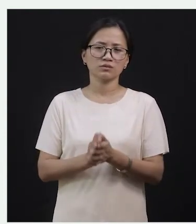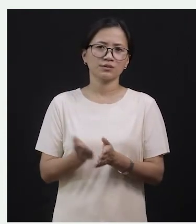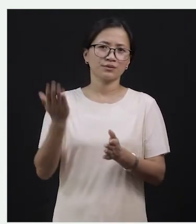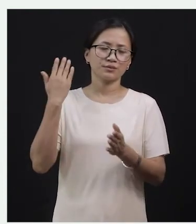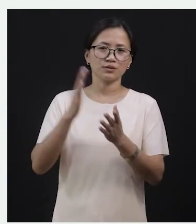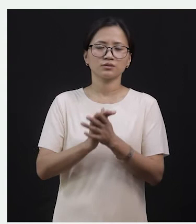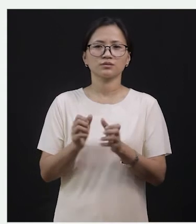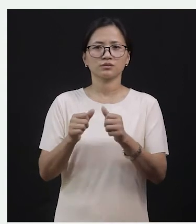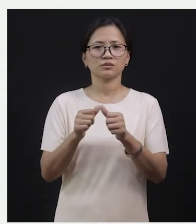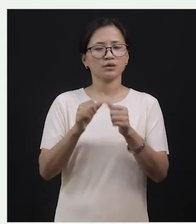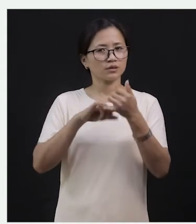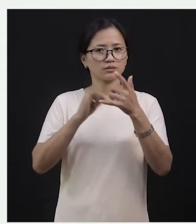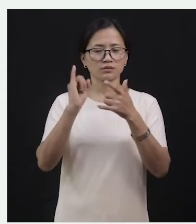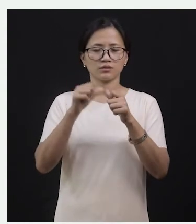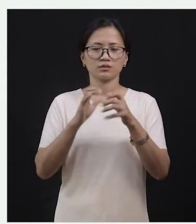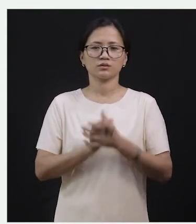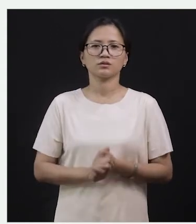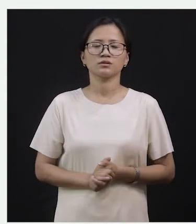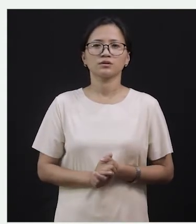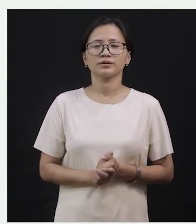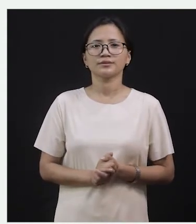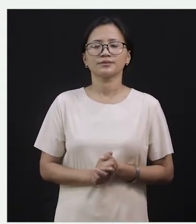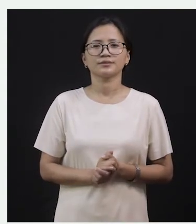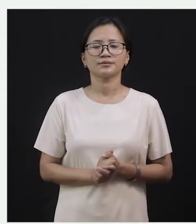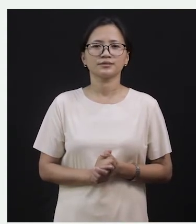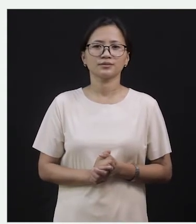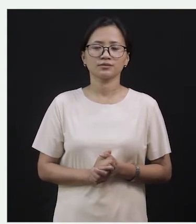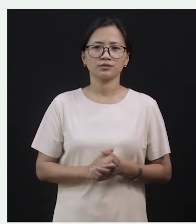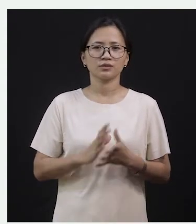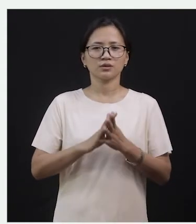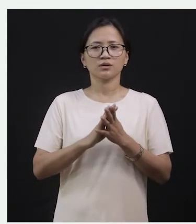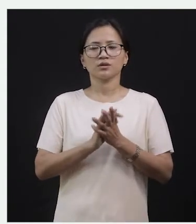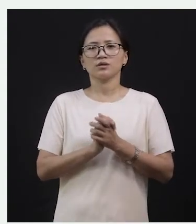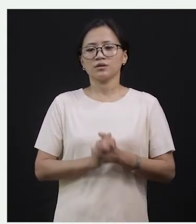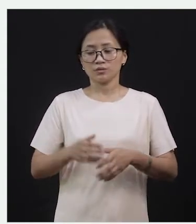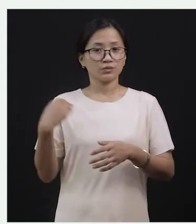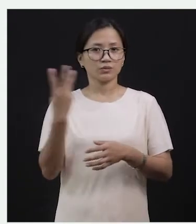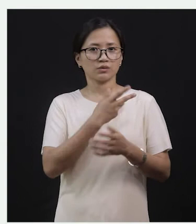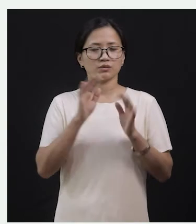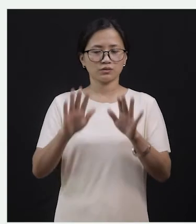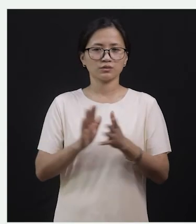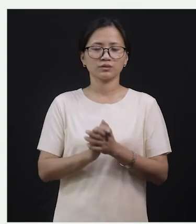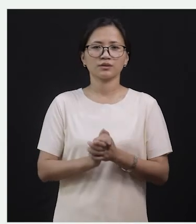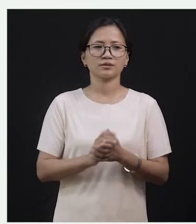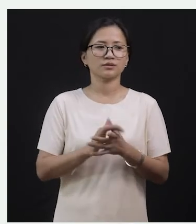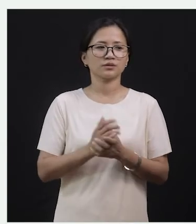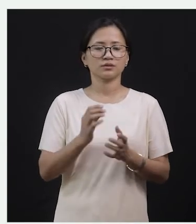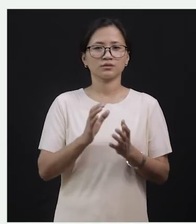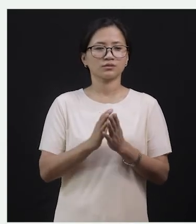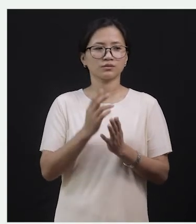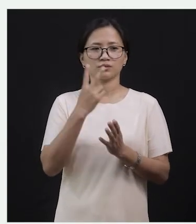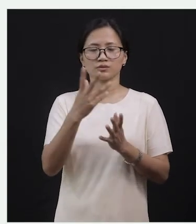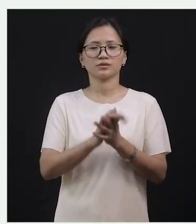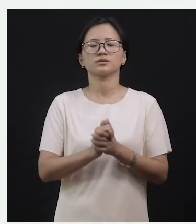back to Asia is because we are also in Asian continent, okay? Can you see here the pink color? This